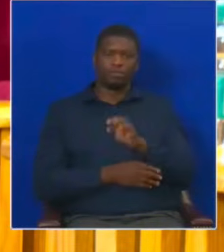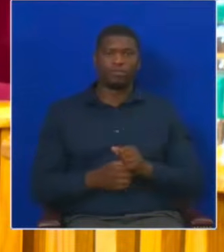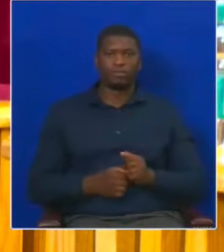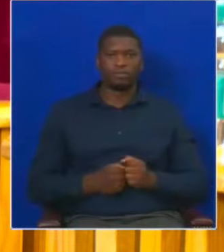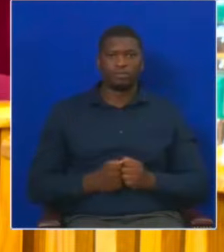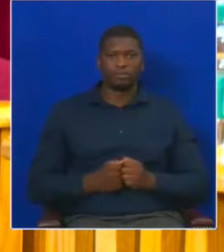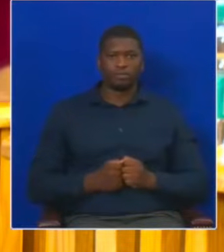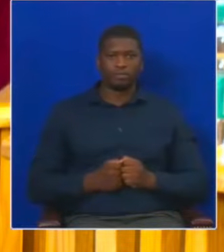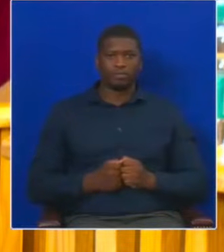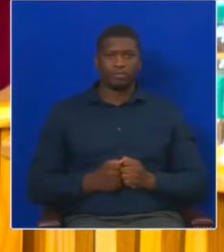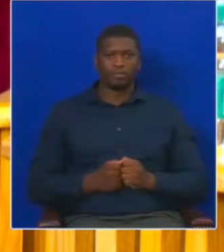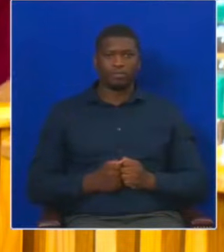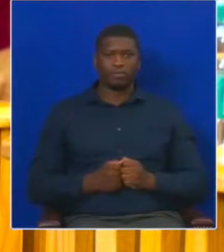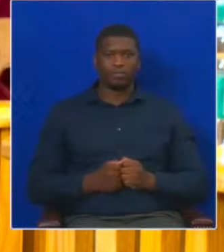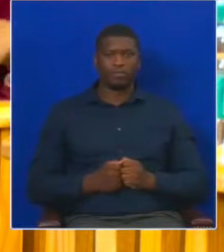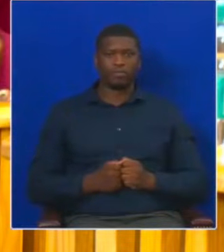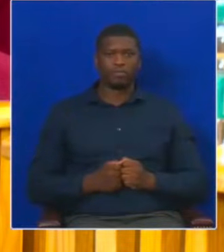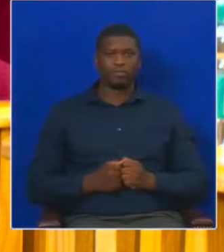Thank you,